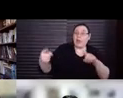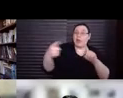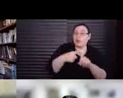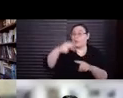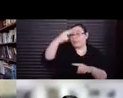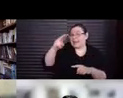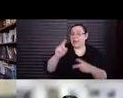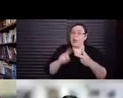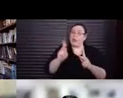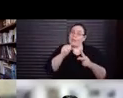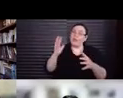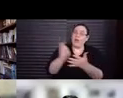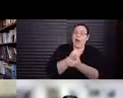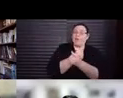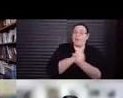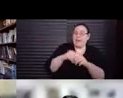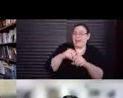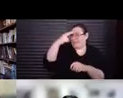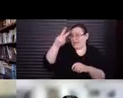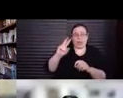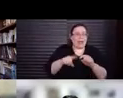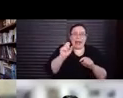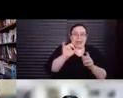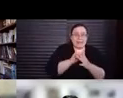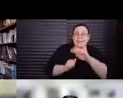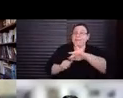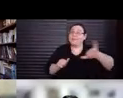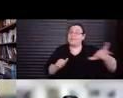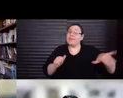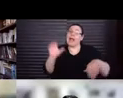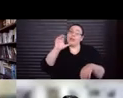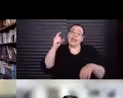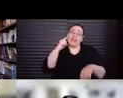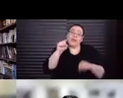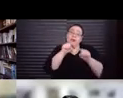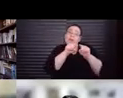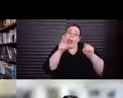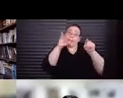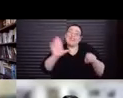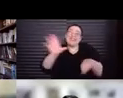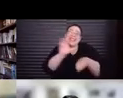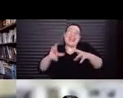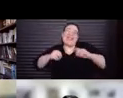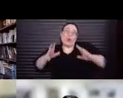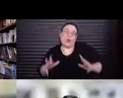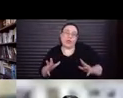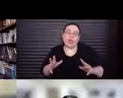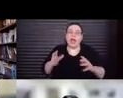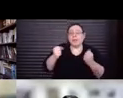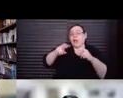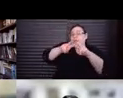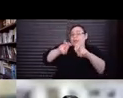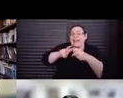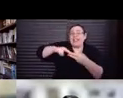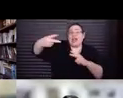in Mexico. What I've had to ask is, I'm looking for so-and-so slaveholder. I'm working on the genealogy of this slaveholder or this